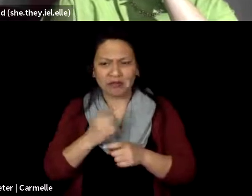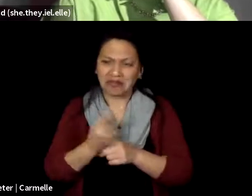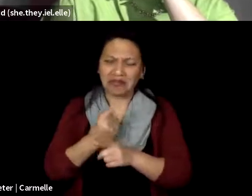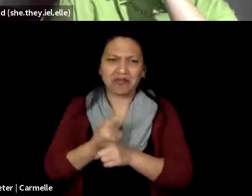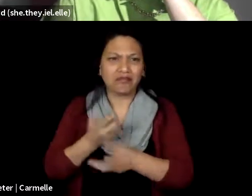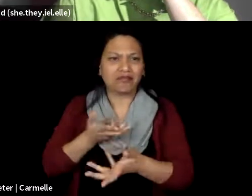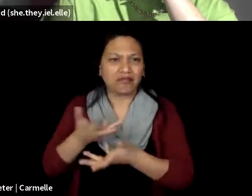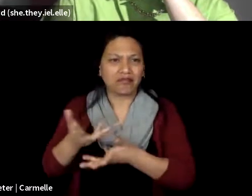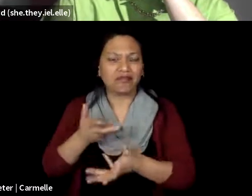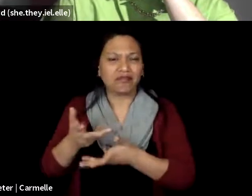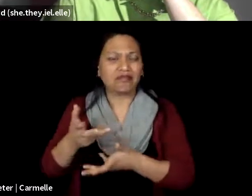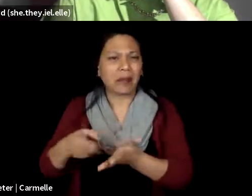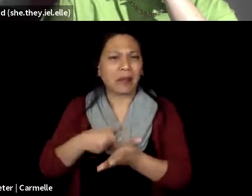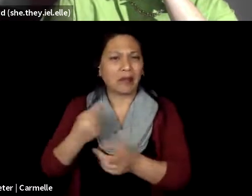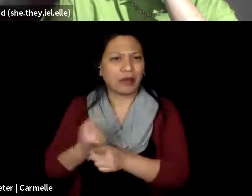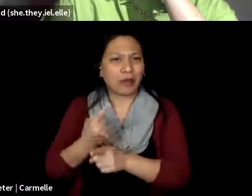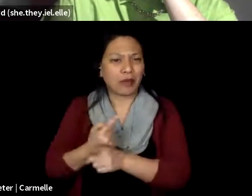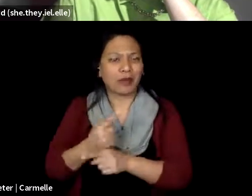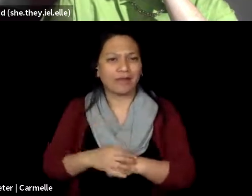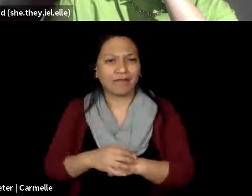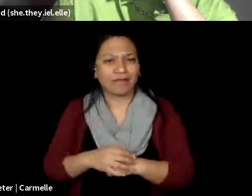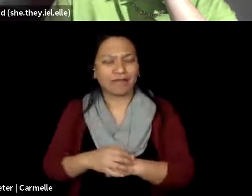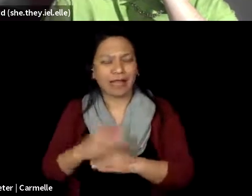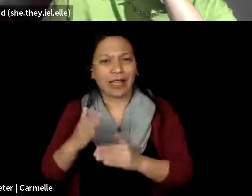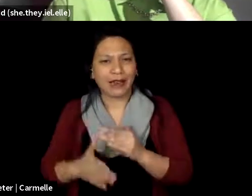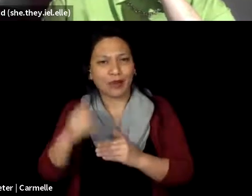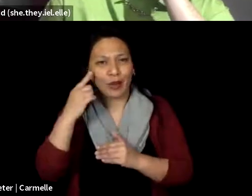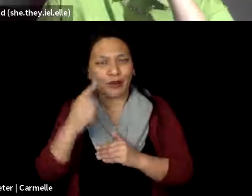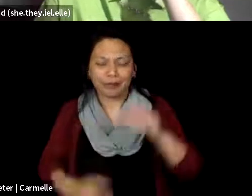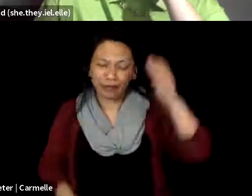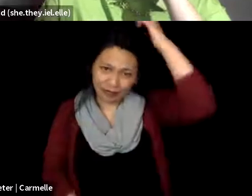with institutions. End of thought.